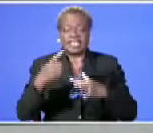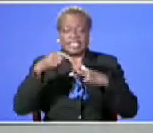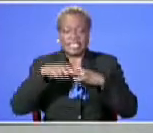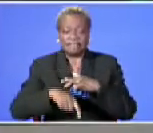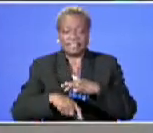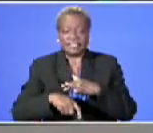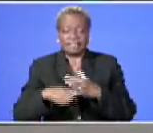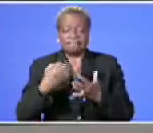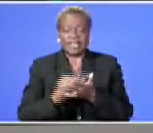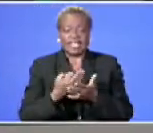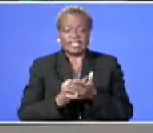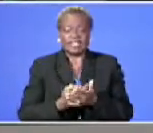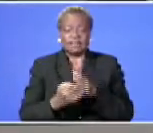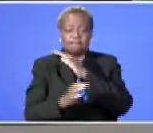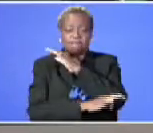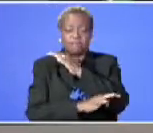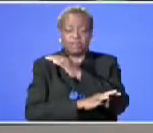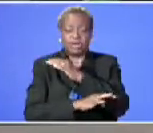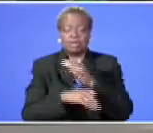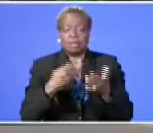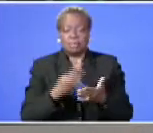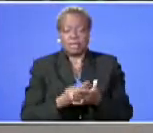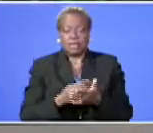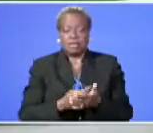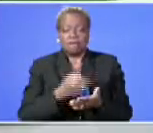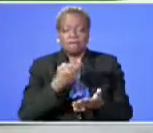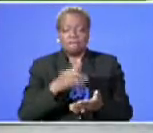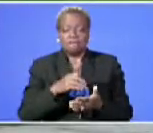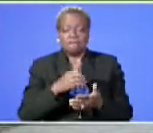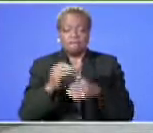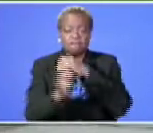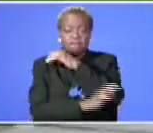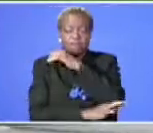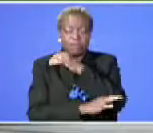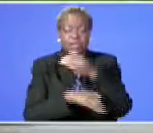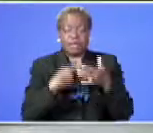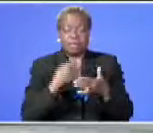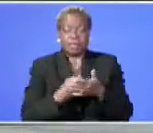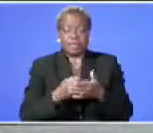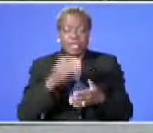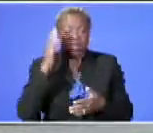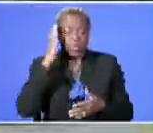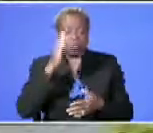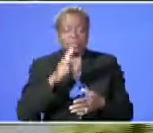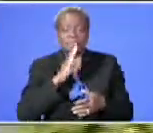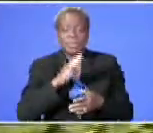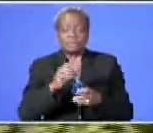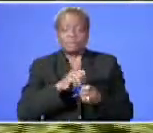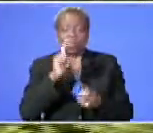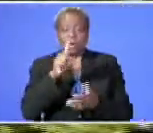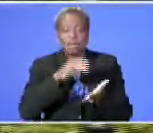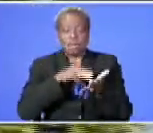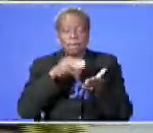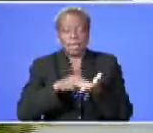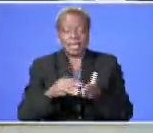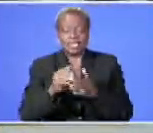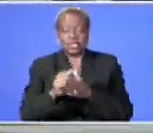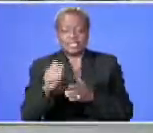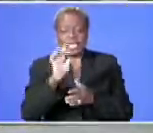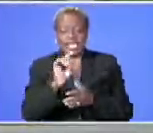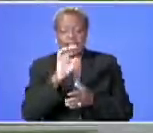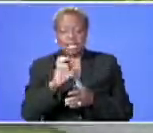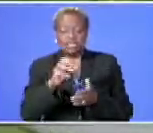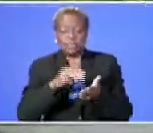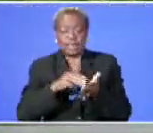currency. Roll anticipates foreign reserves will be reduced by more than $1 billion, placing balances between $800 million